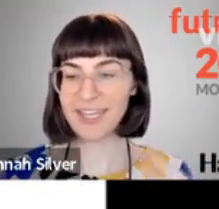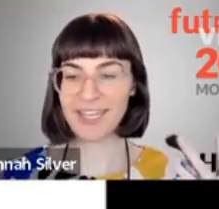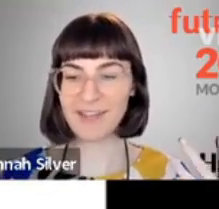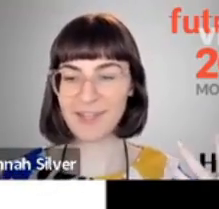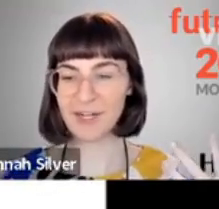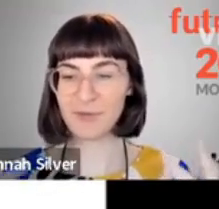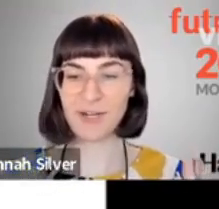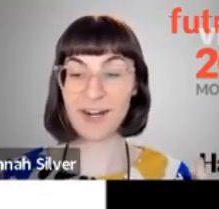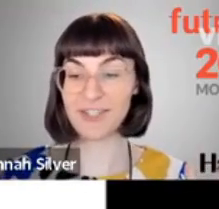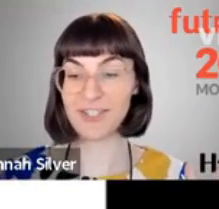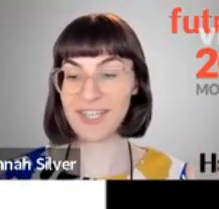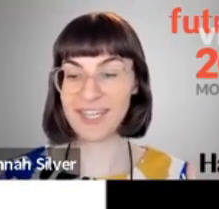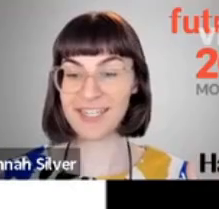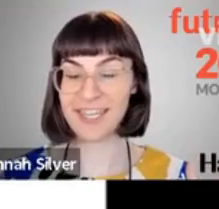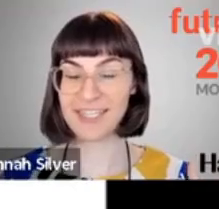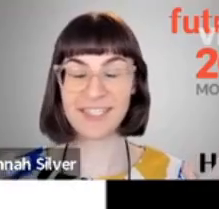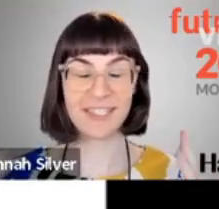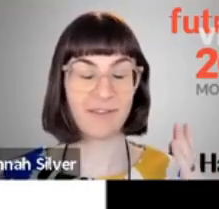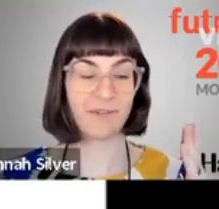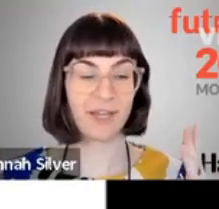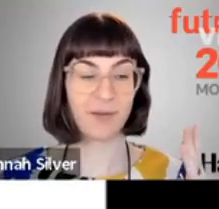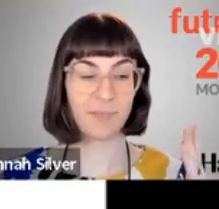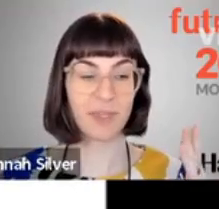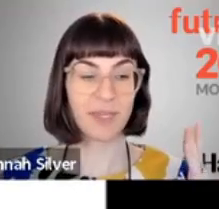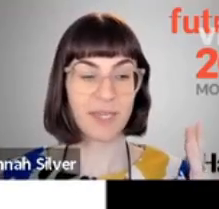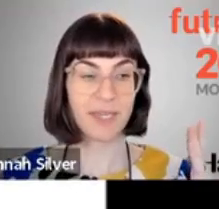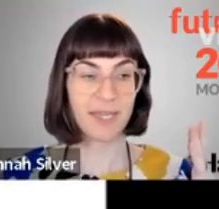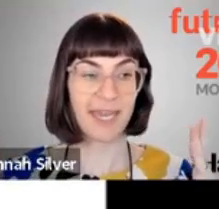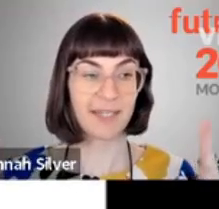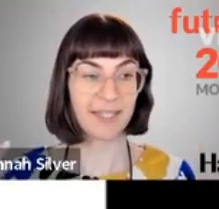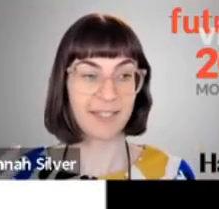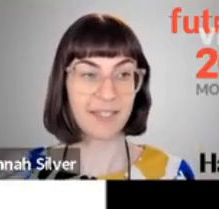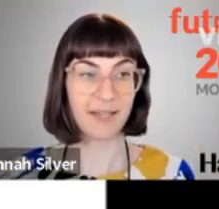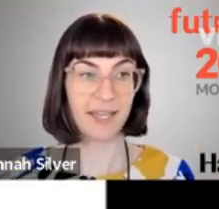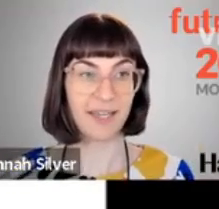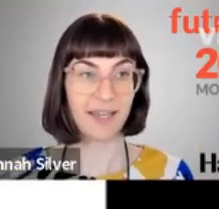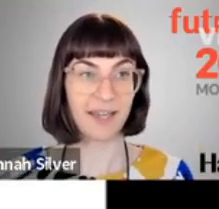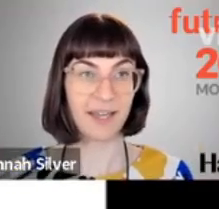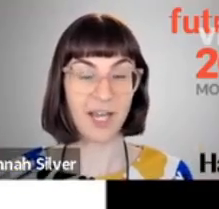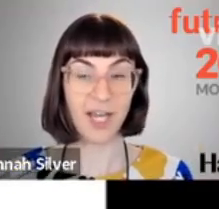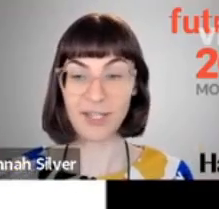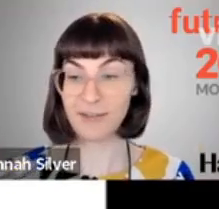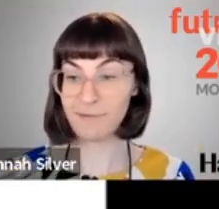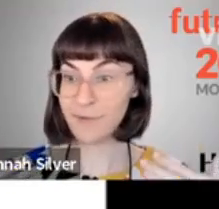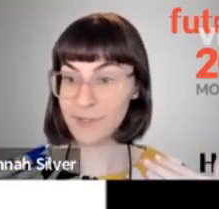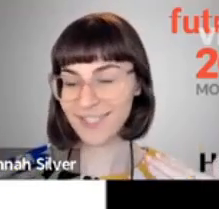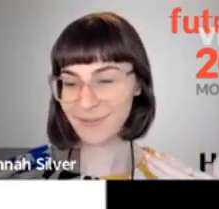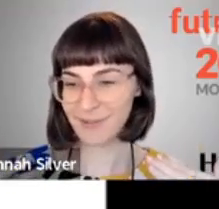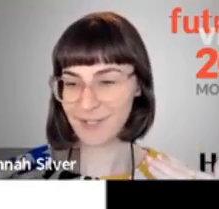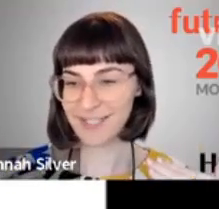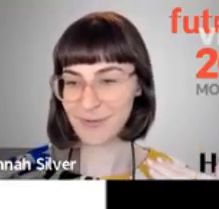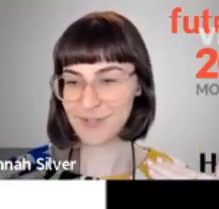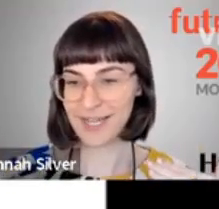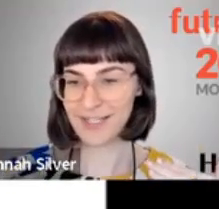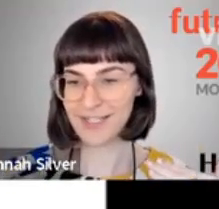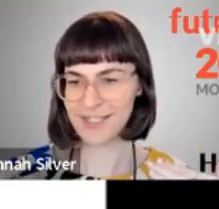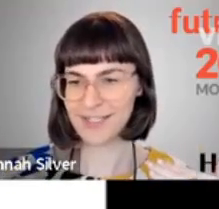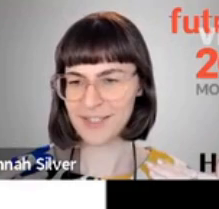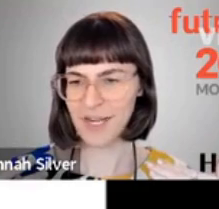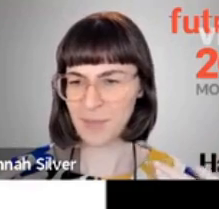more they're actually in cases of access to online food delivery.